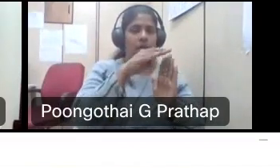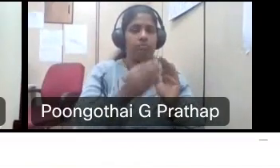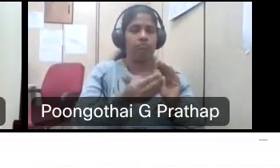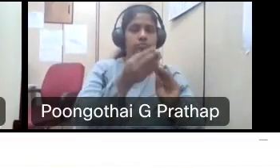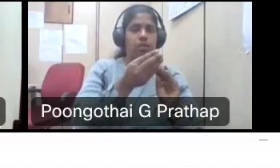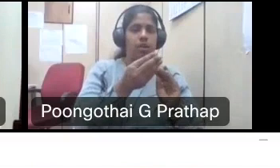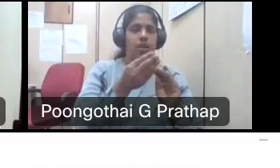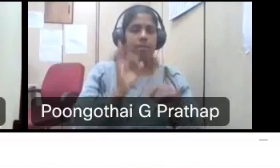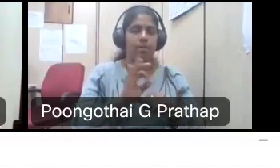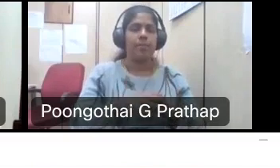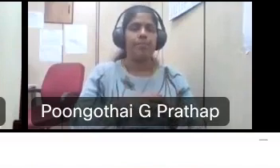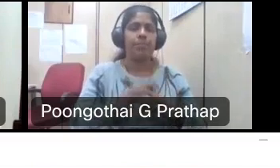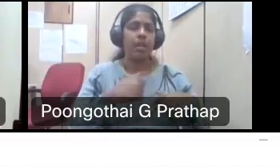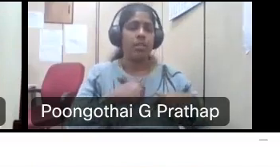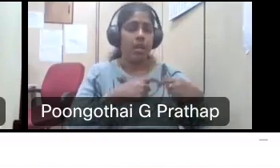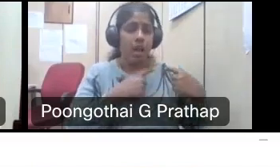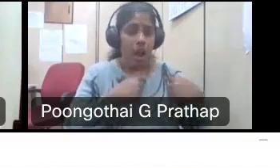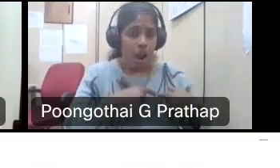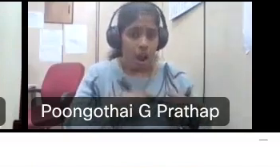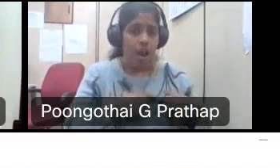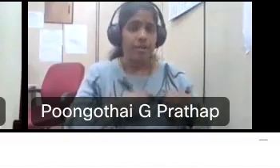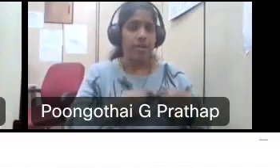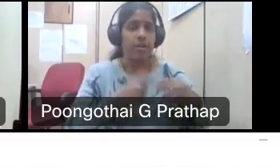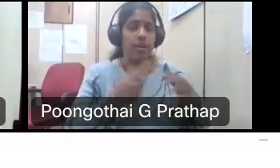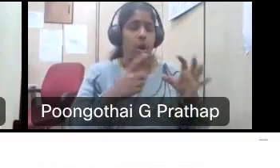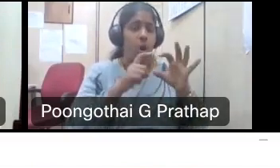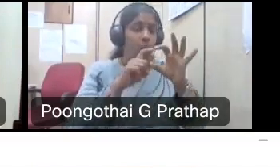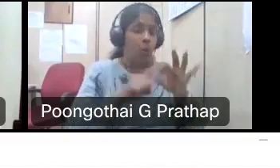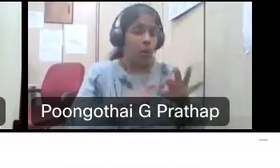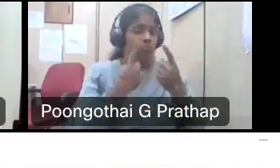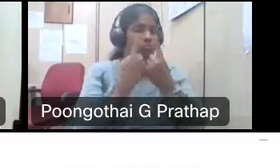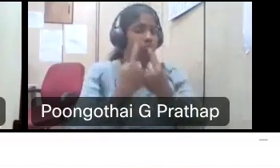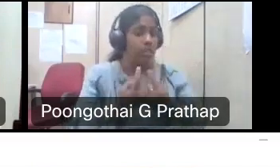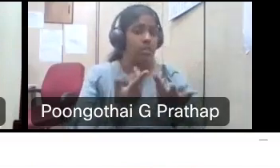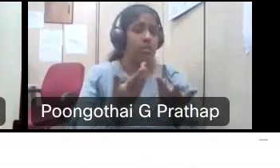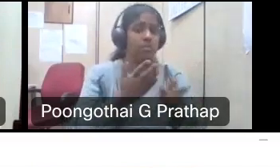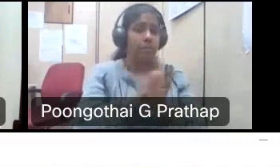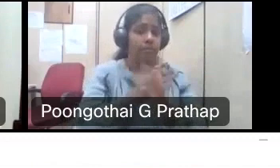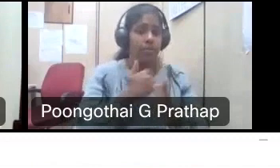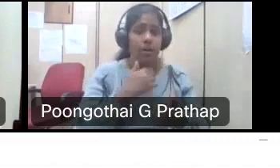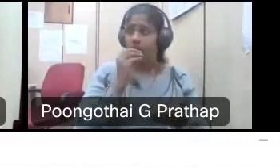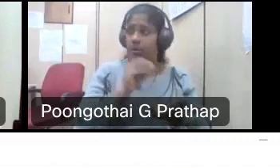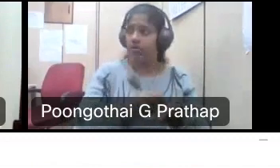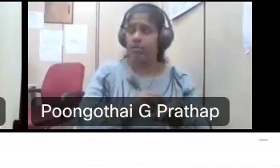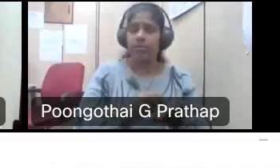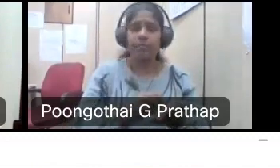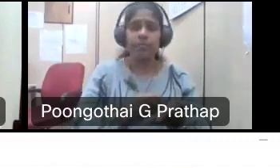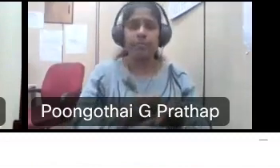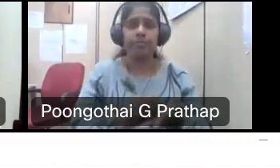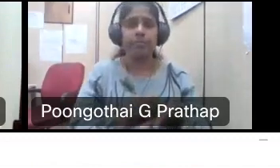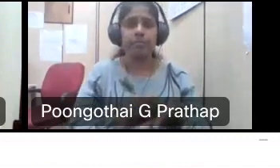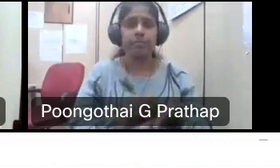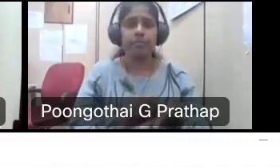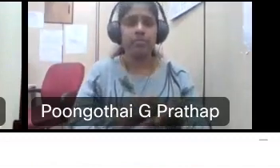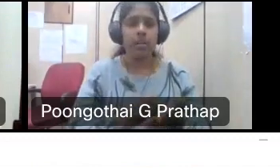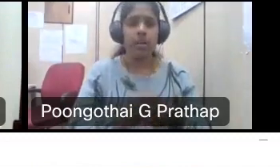I actually told you that about the cardiac thing, that they are most of the times salvageable. Surgery can